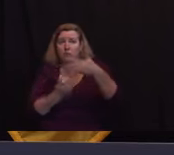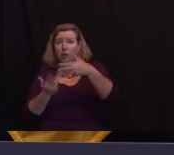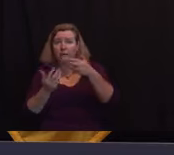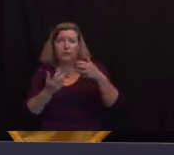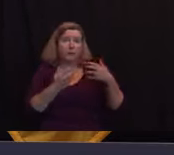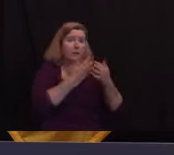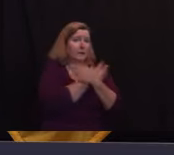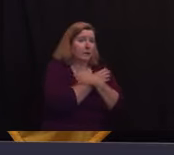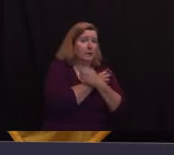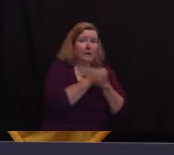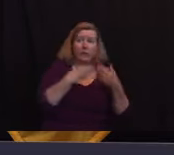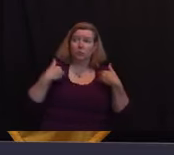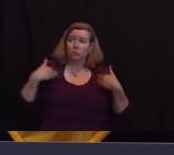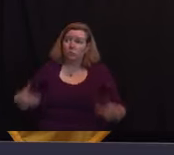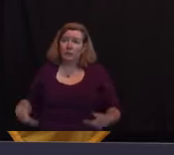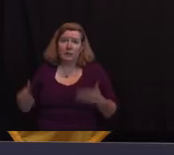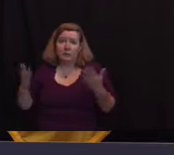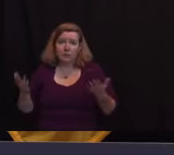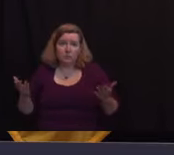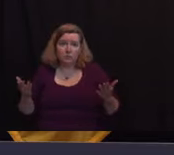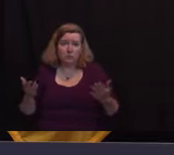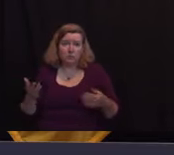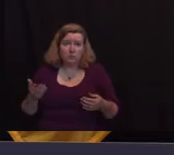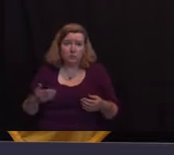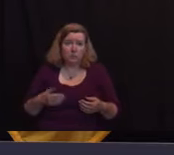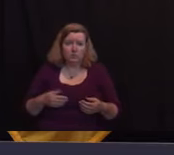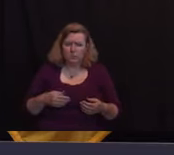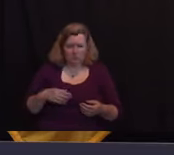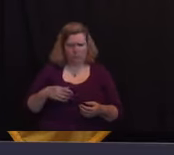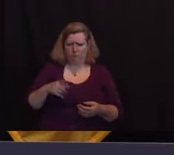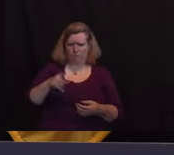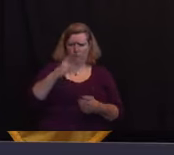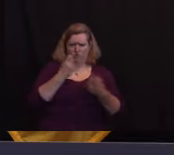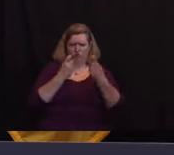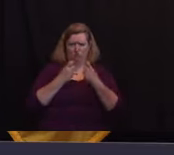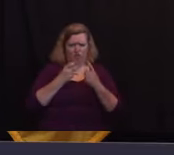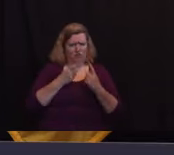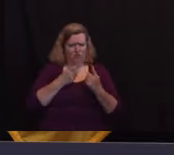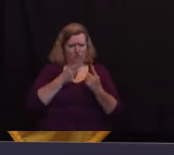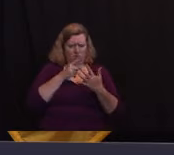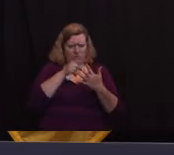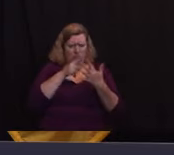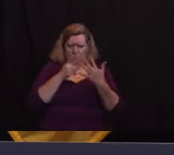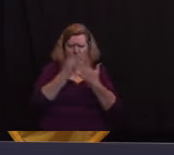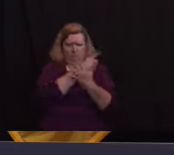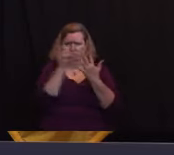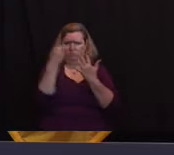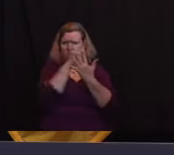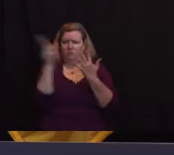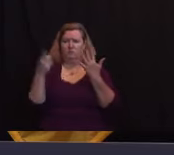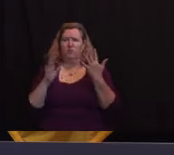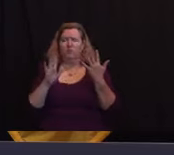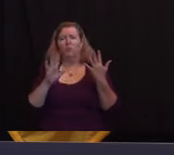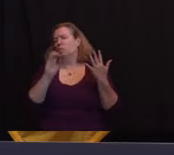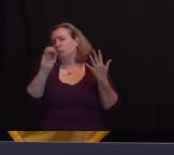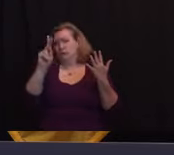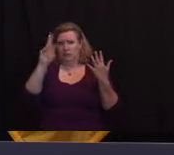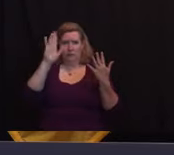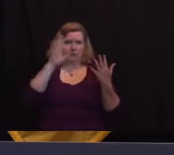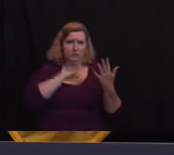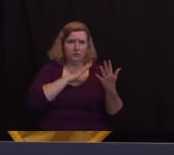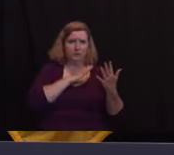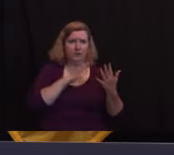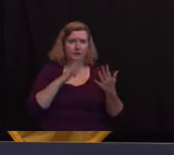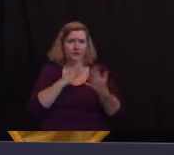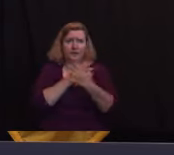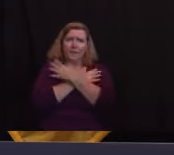Thank you. You're kind of all over the place there with those questions, right? Okay. You rarely get bear questions with recruitment